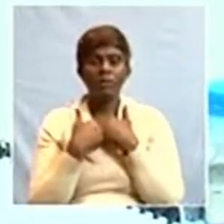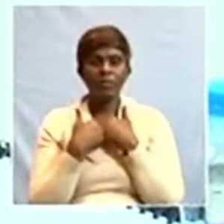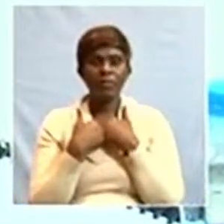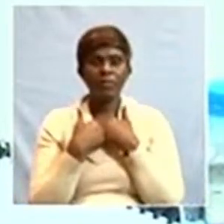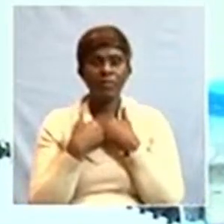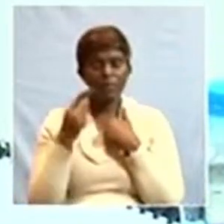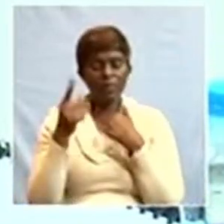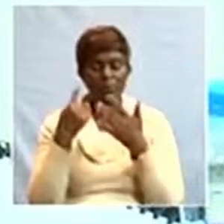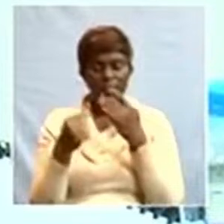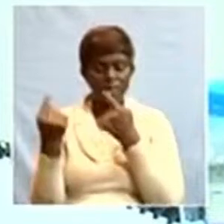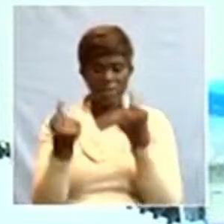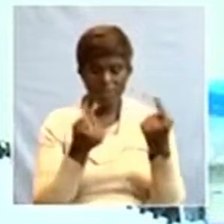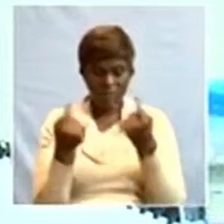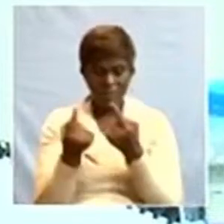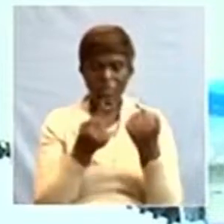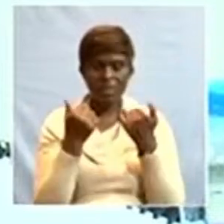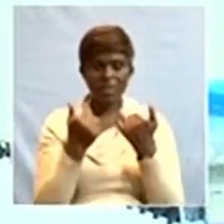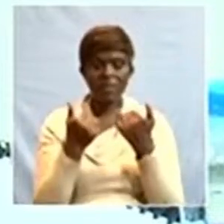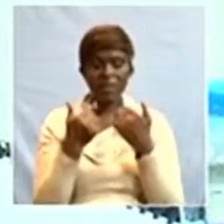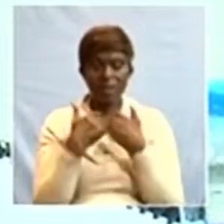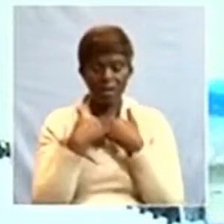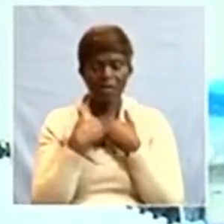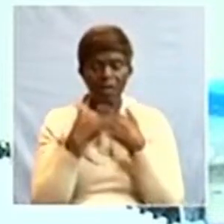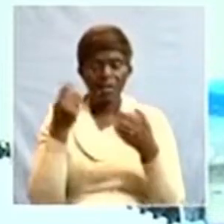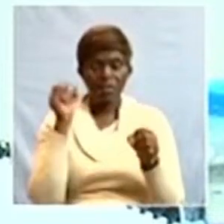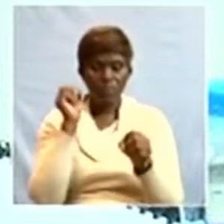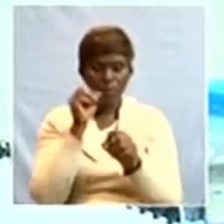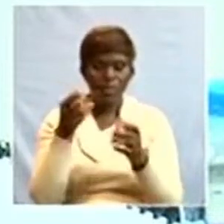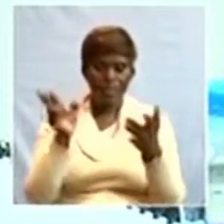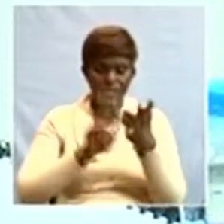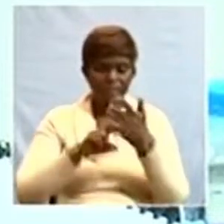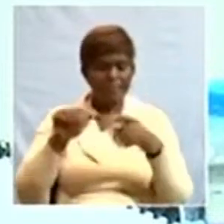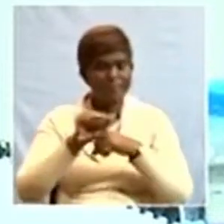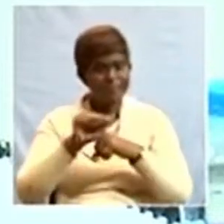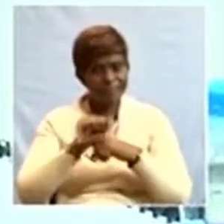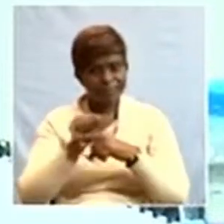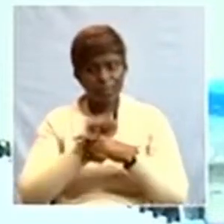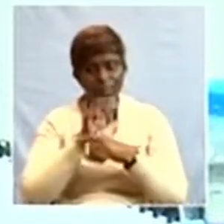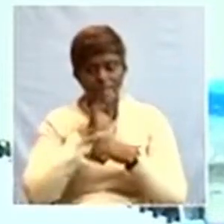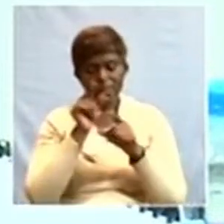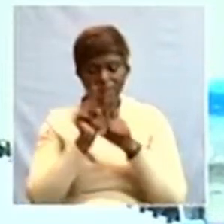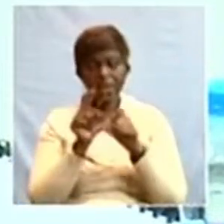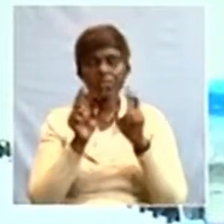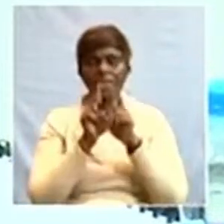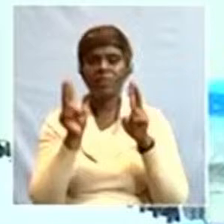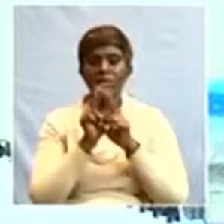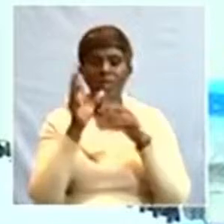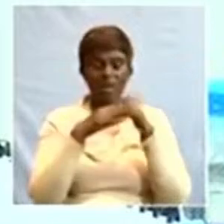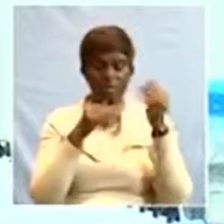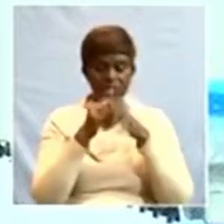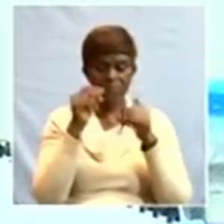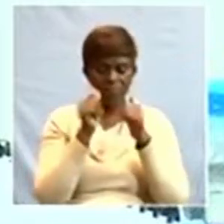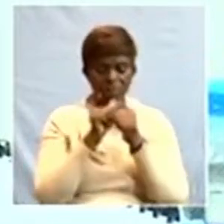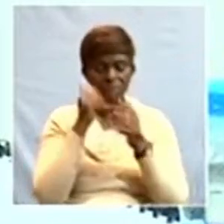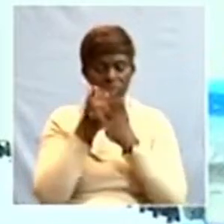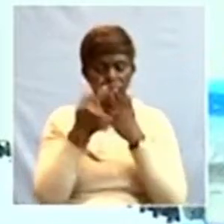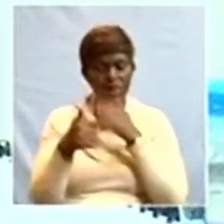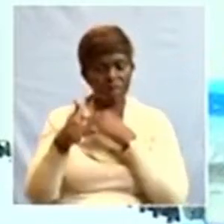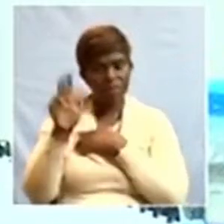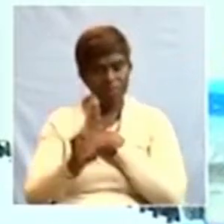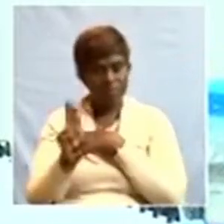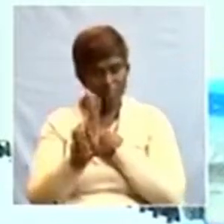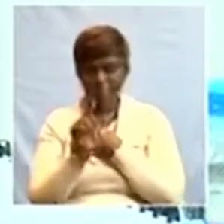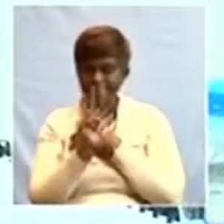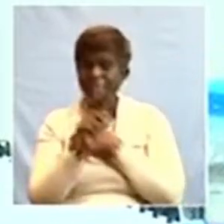That is the situation. They have been oriented and they've been trained, and they're very comfortable with the tablets that they're using.